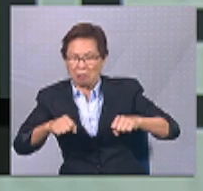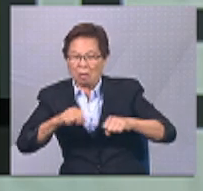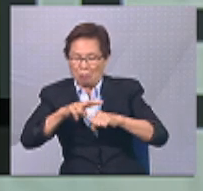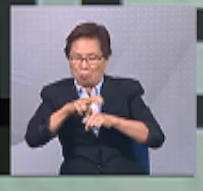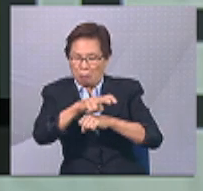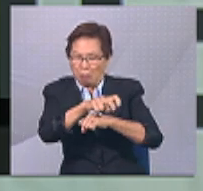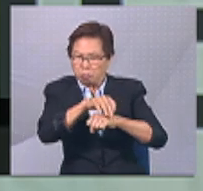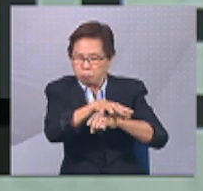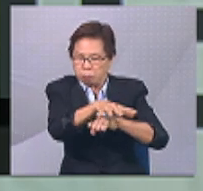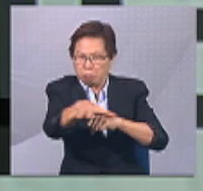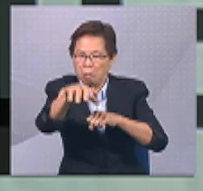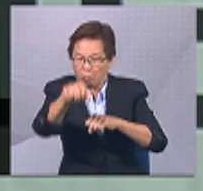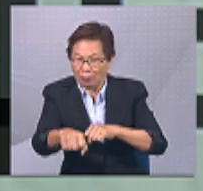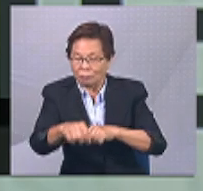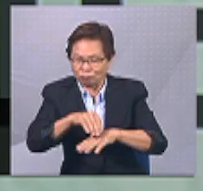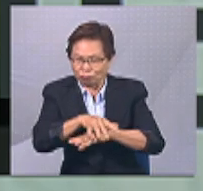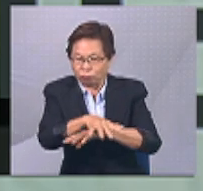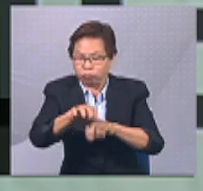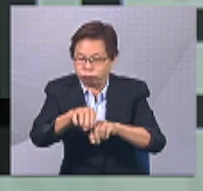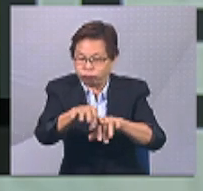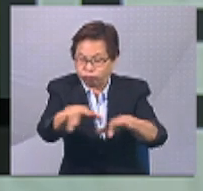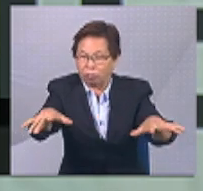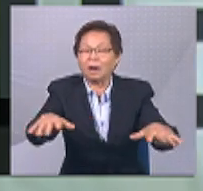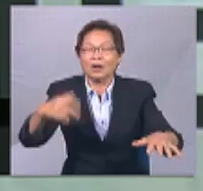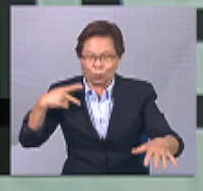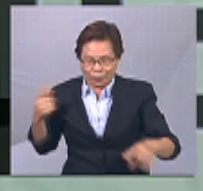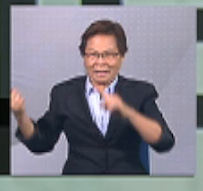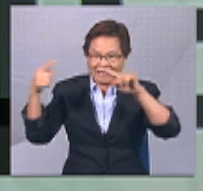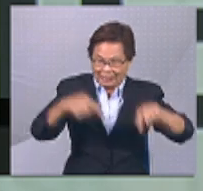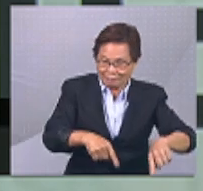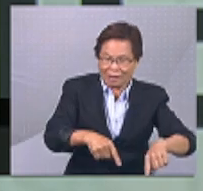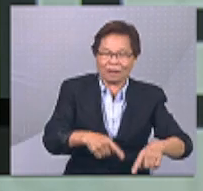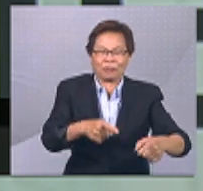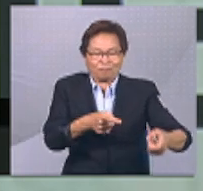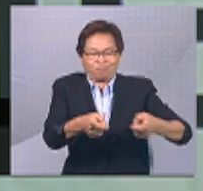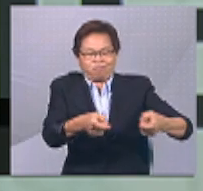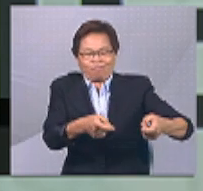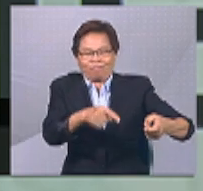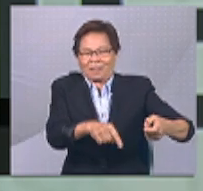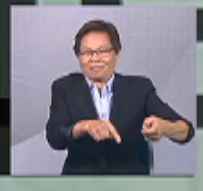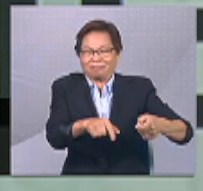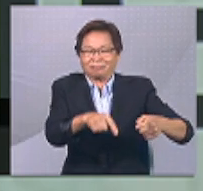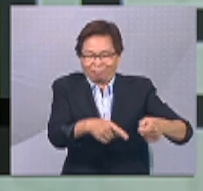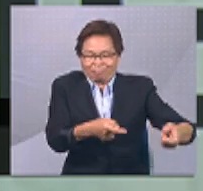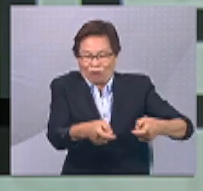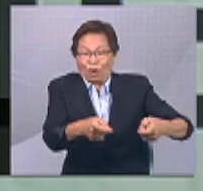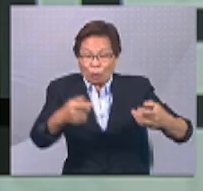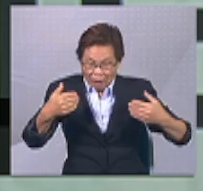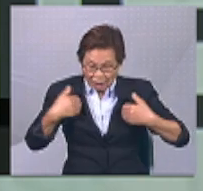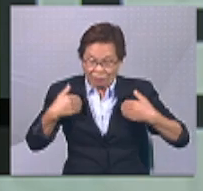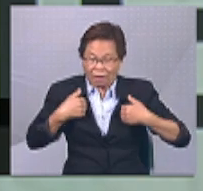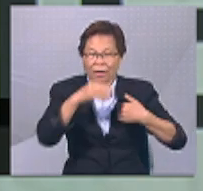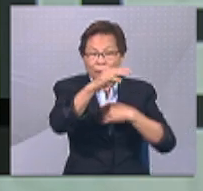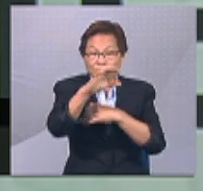to spread. And this is where we come in and then make sure that we can contain the area. Once we have actually the MCO in place, what's